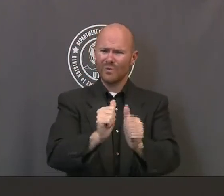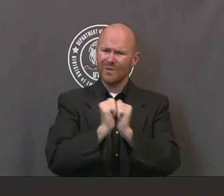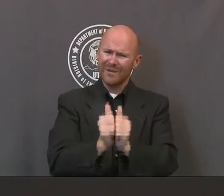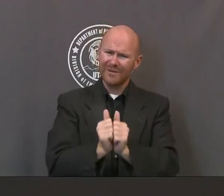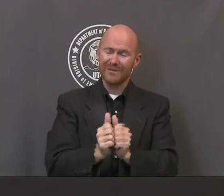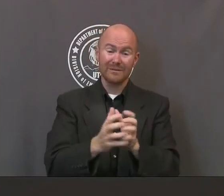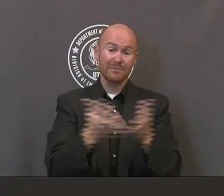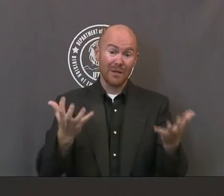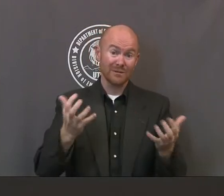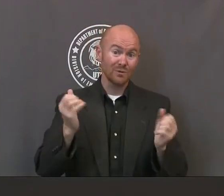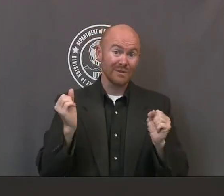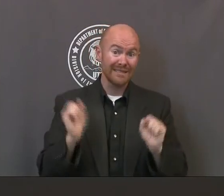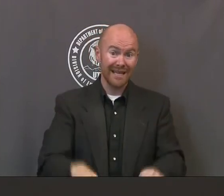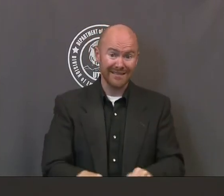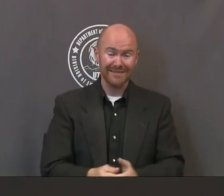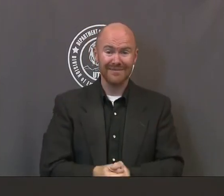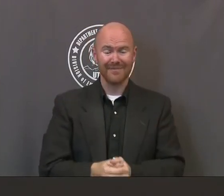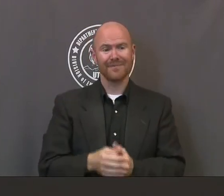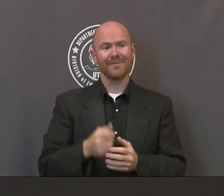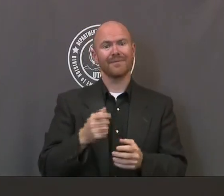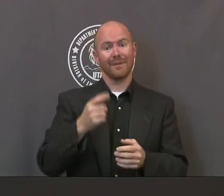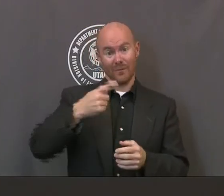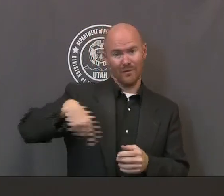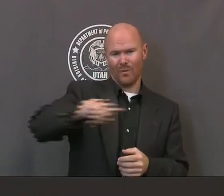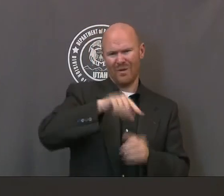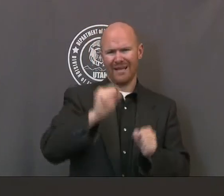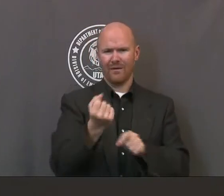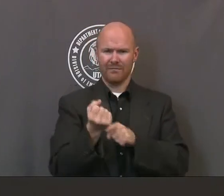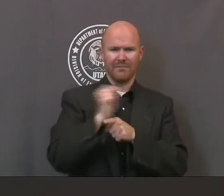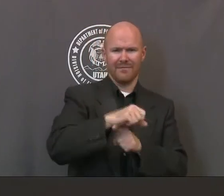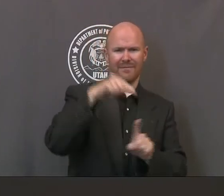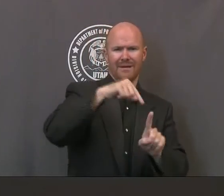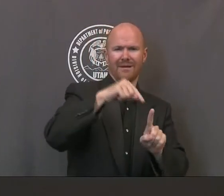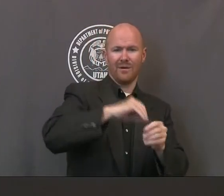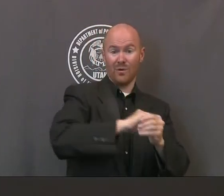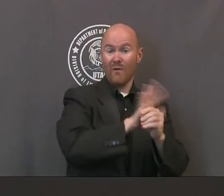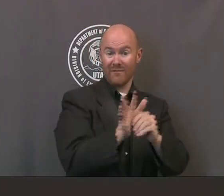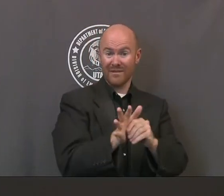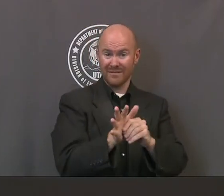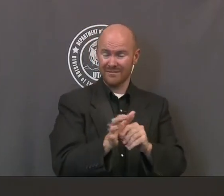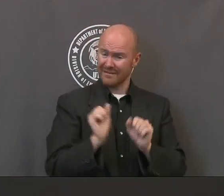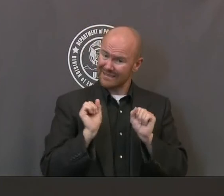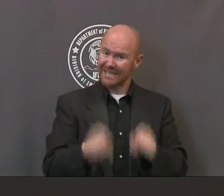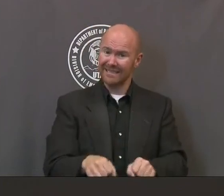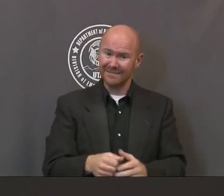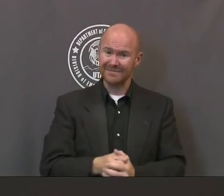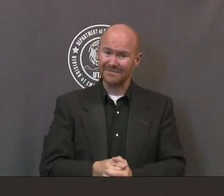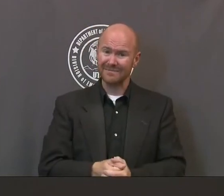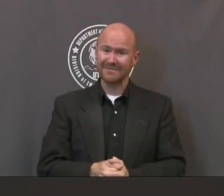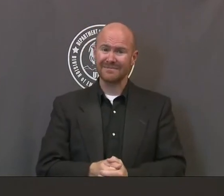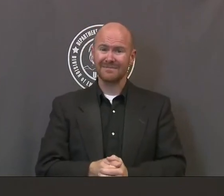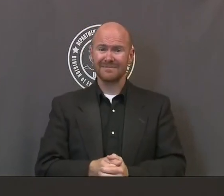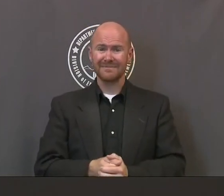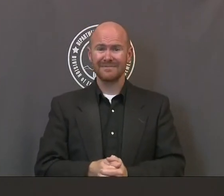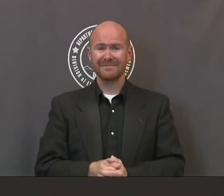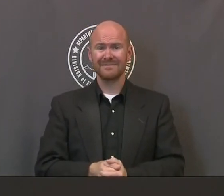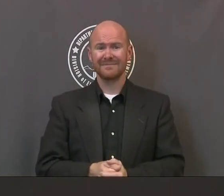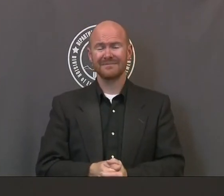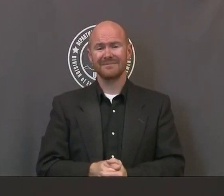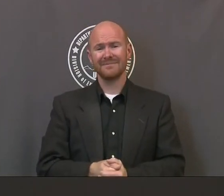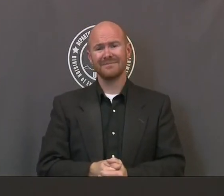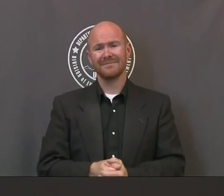move forward here. Working together, we will defeat this battle with the coronavirus and the COVID-19 problems we